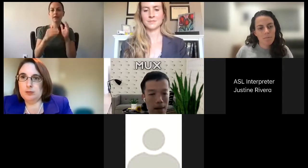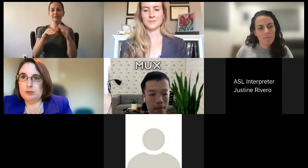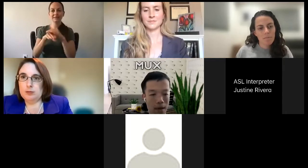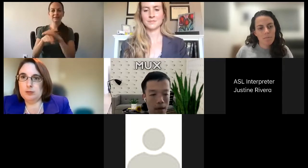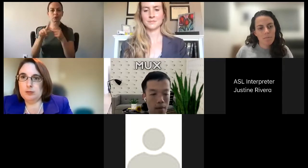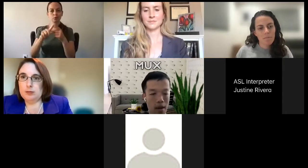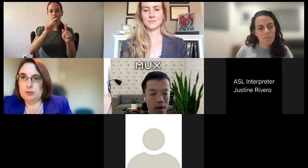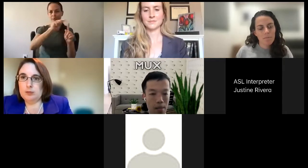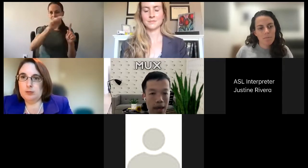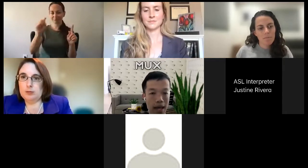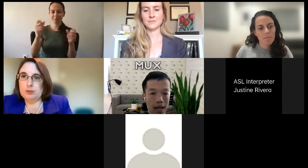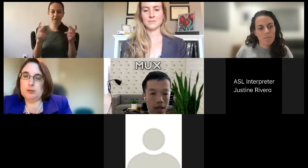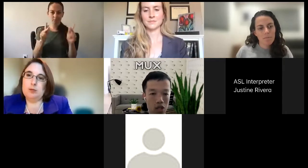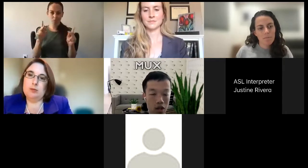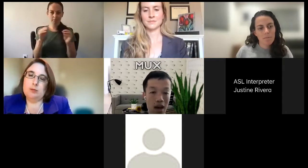Things like